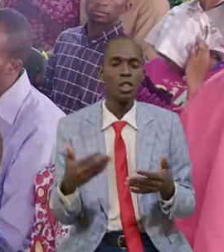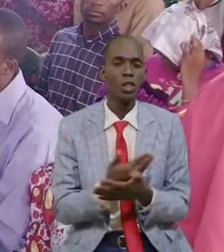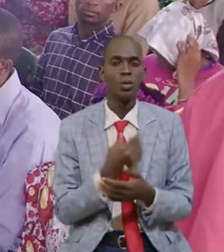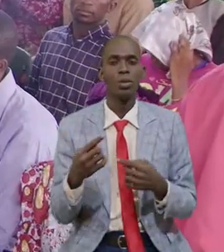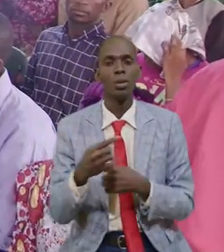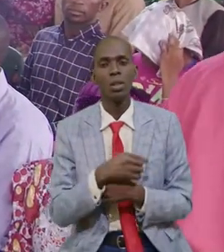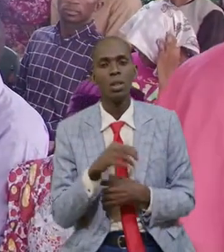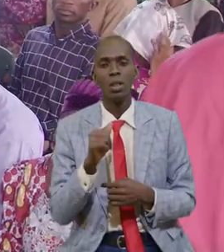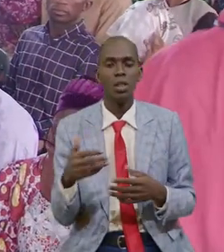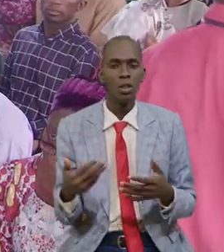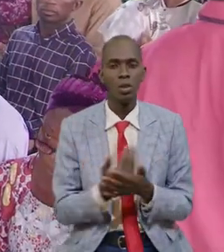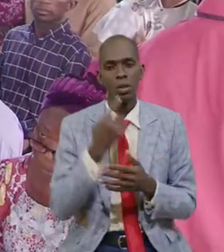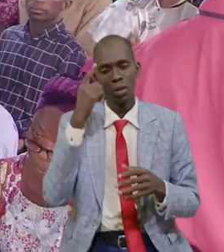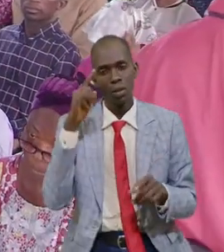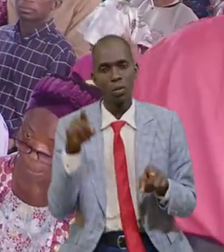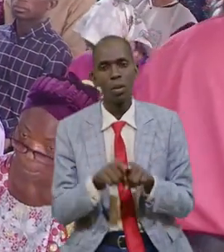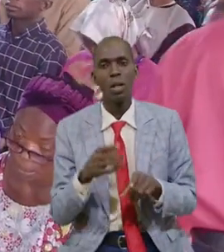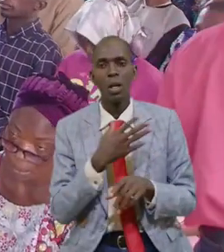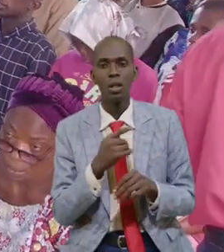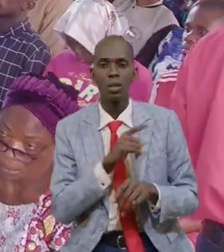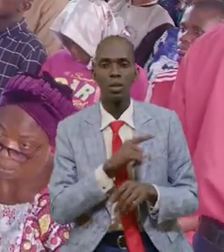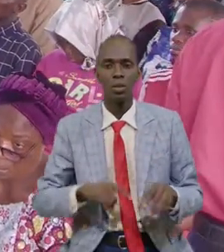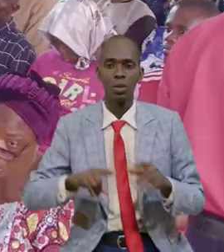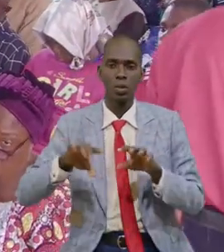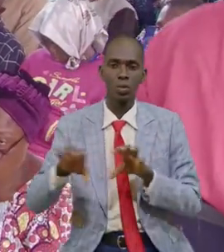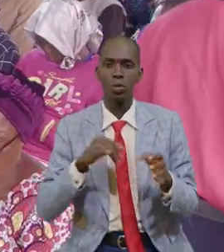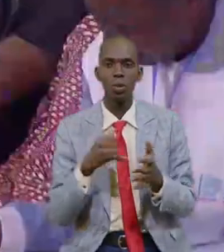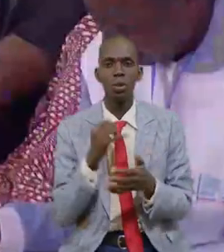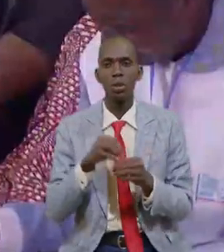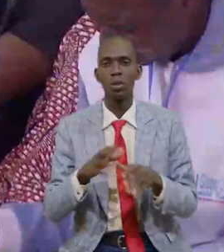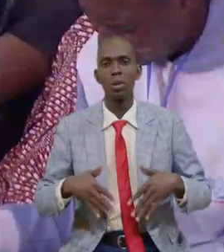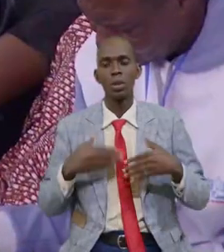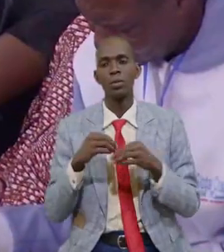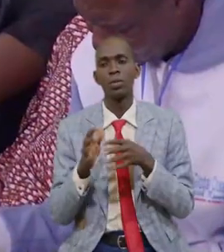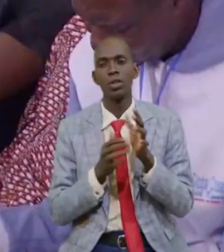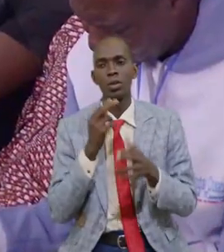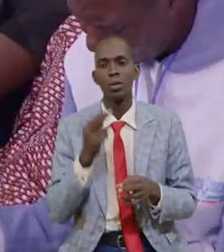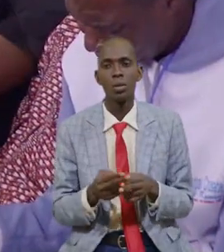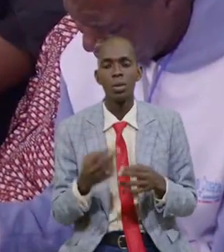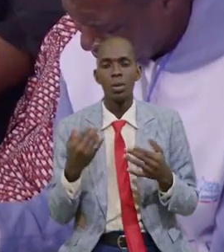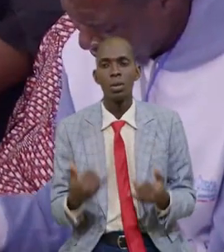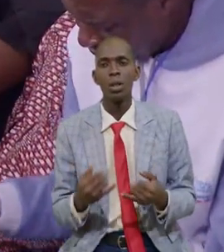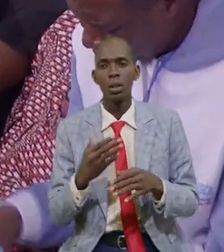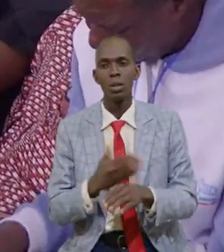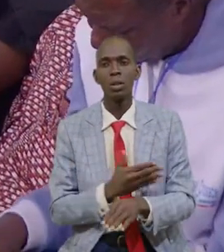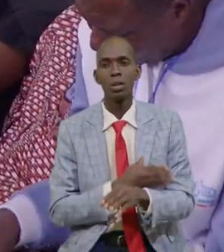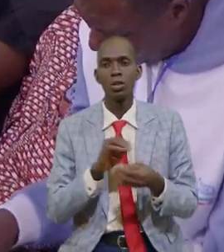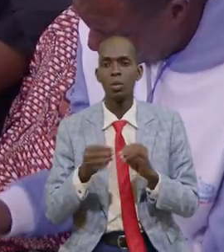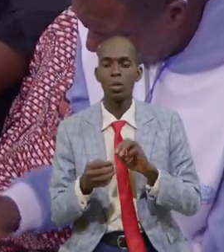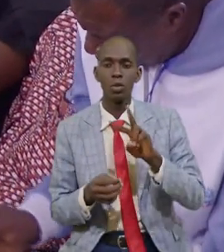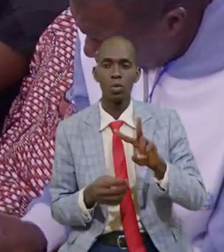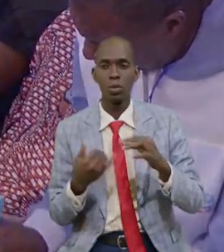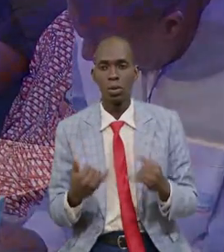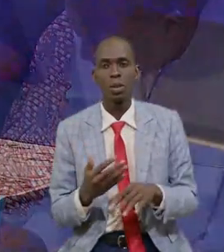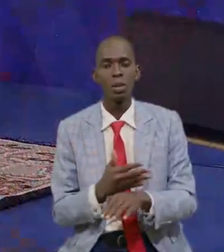new covenant. And the Lord effected to your life in Jesus' name. We're coming to number two here. Number